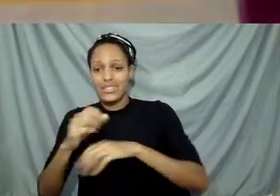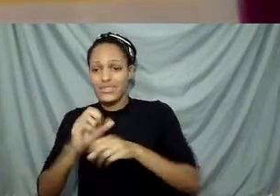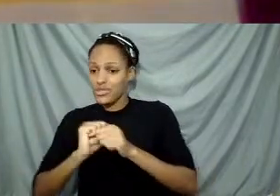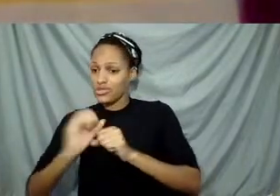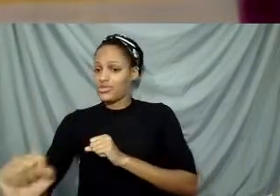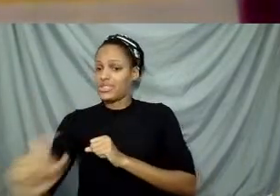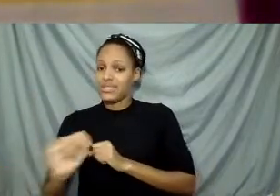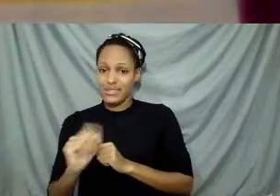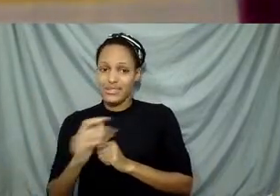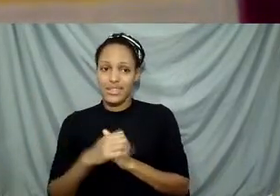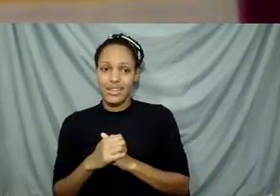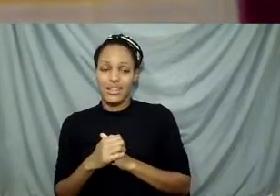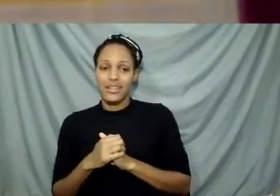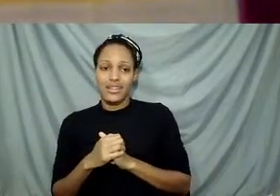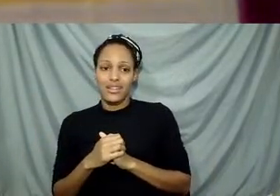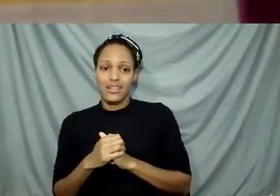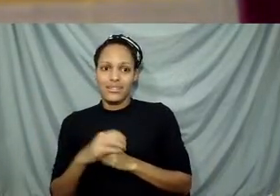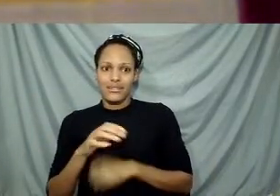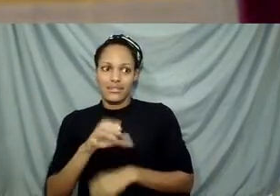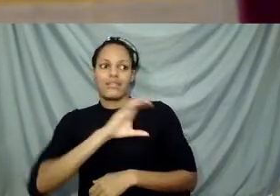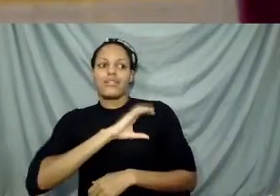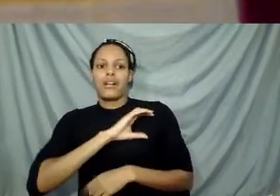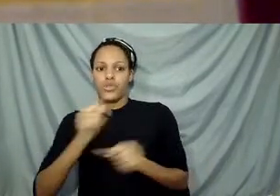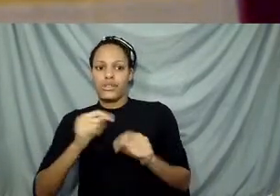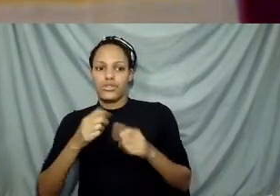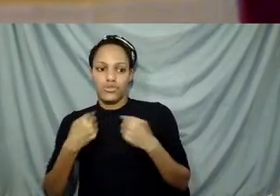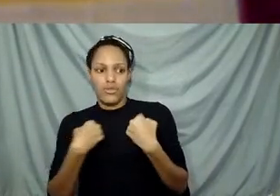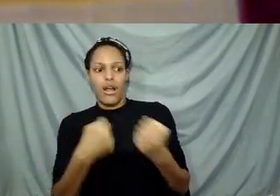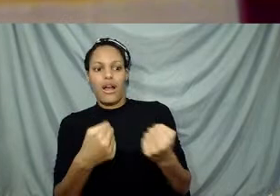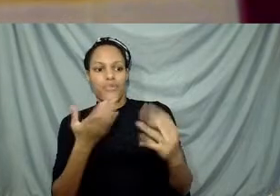where a cop car tried to drive through our performance.